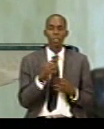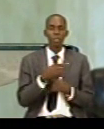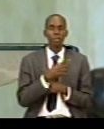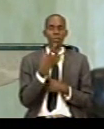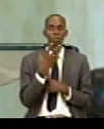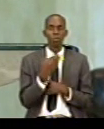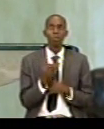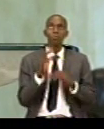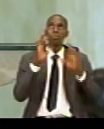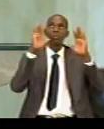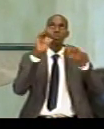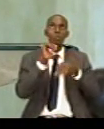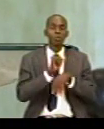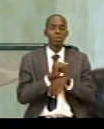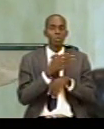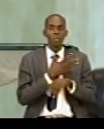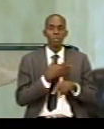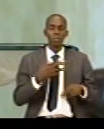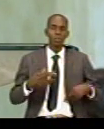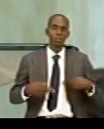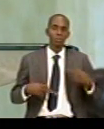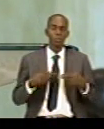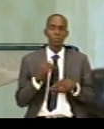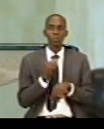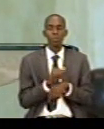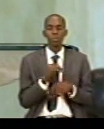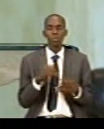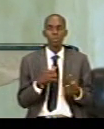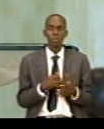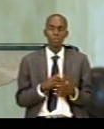and revival. It starts